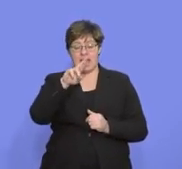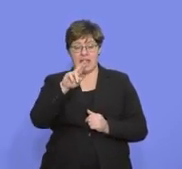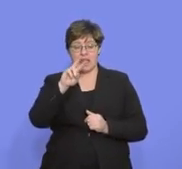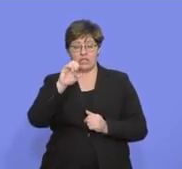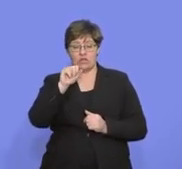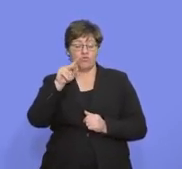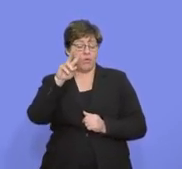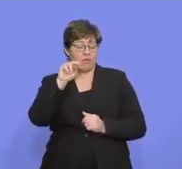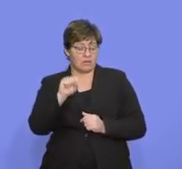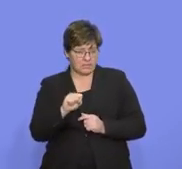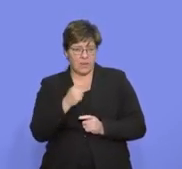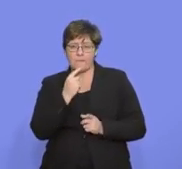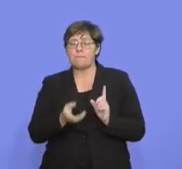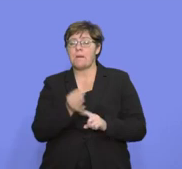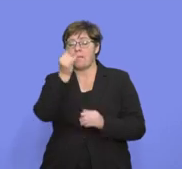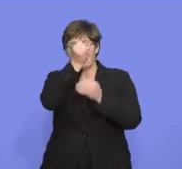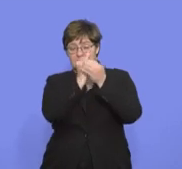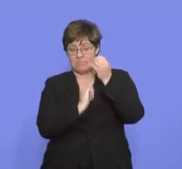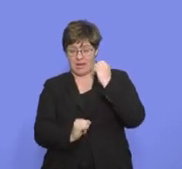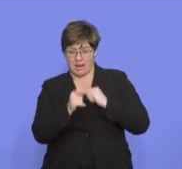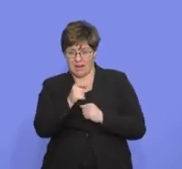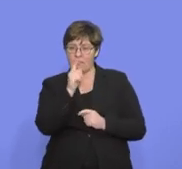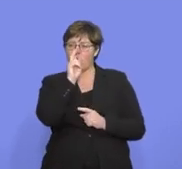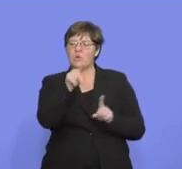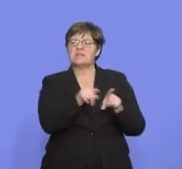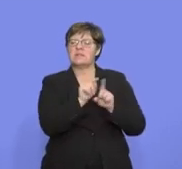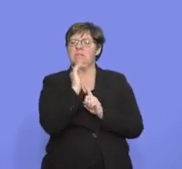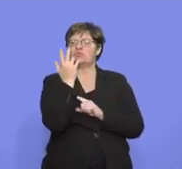interneurons, they are always found in the spinal cord. They look like a